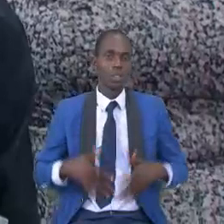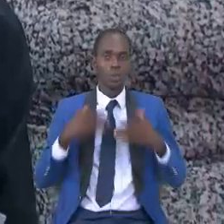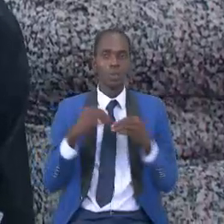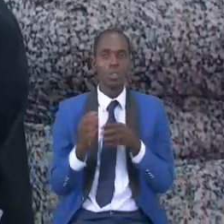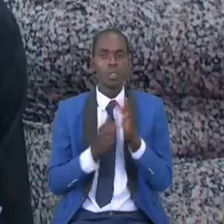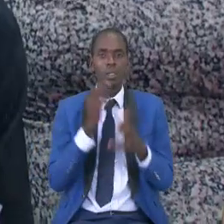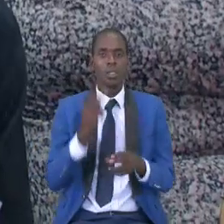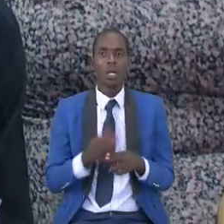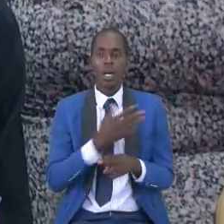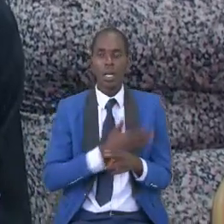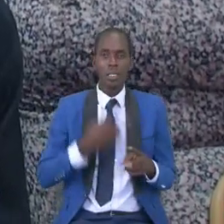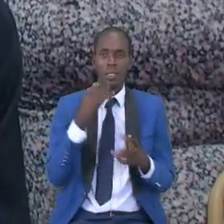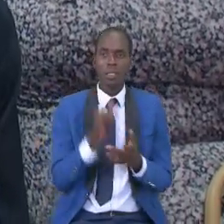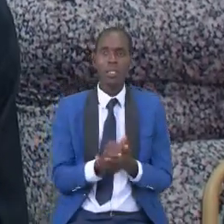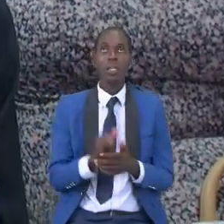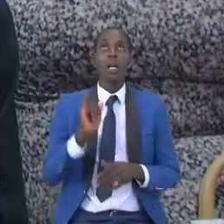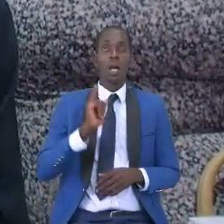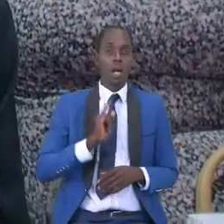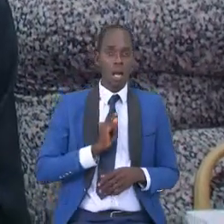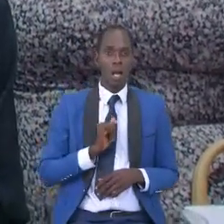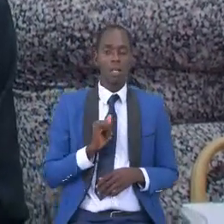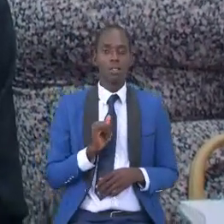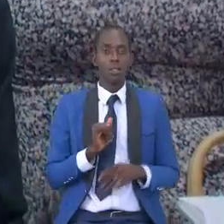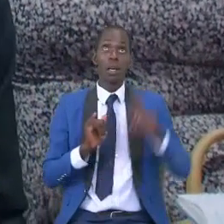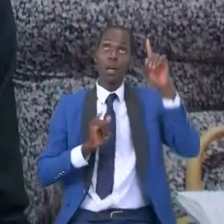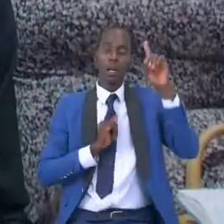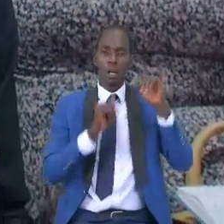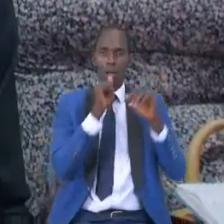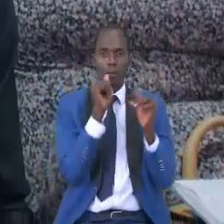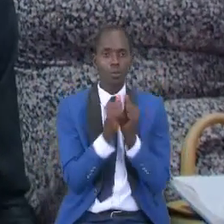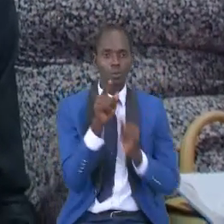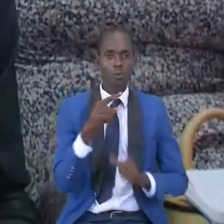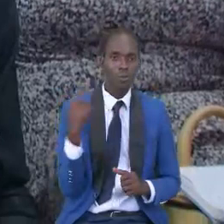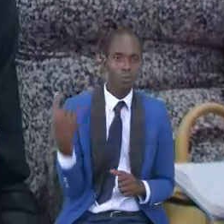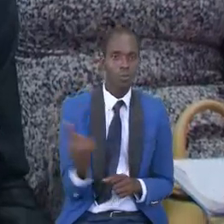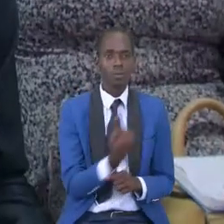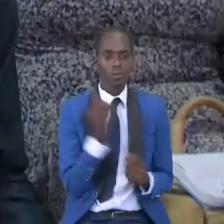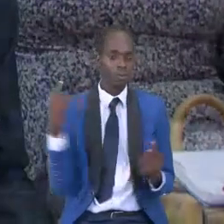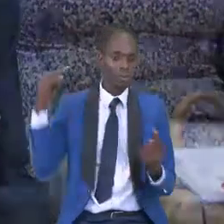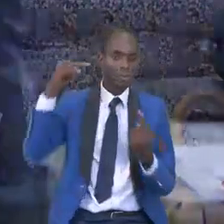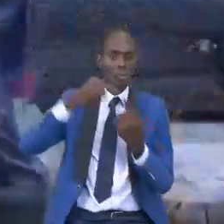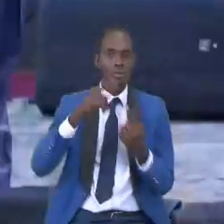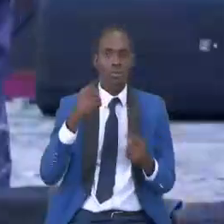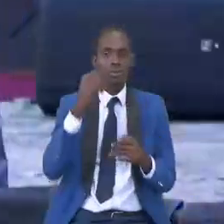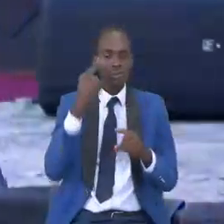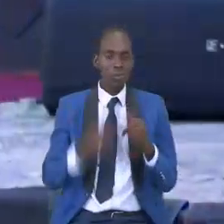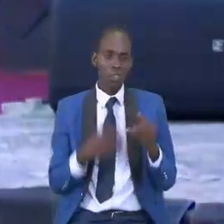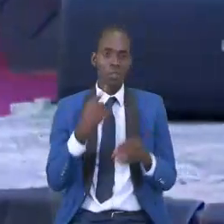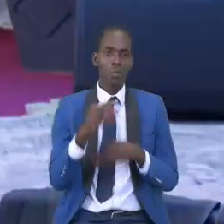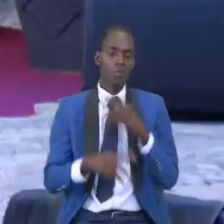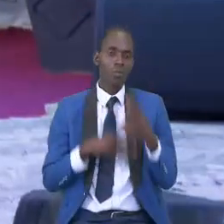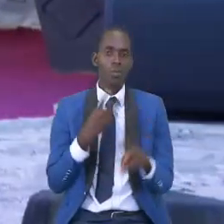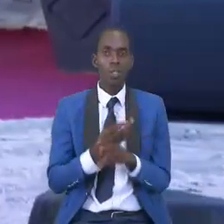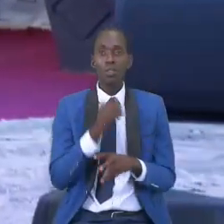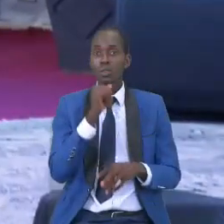And he says, and lo, I am with you always, even unto the end of the world. Not only